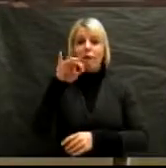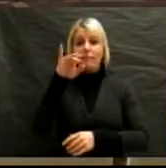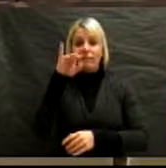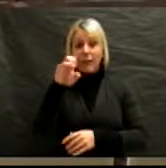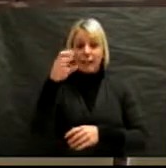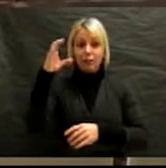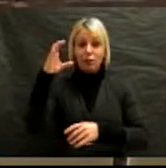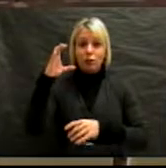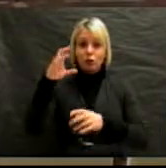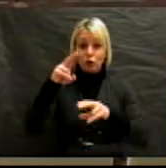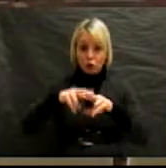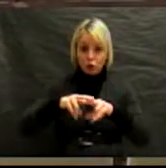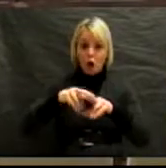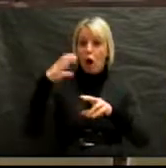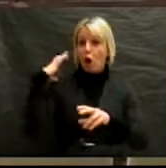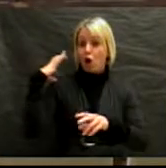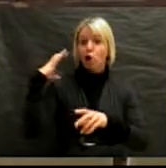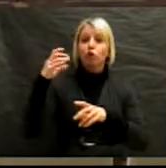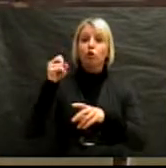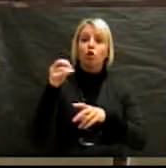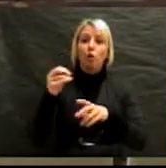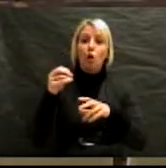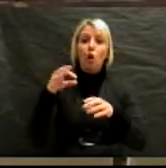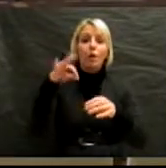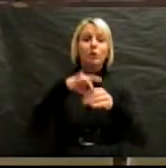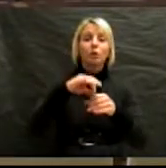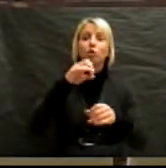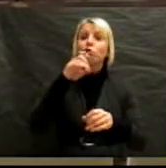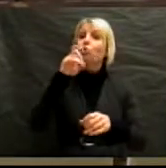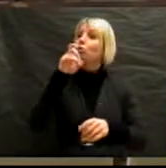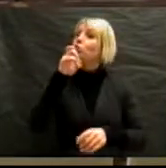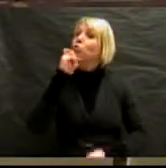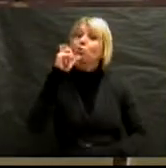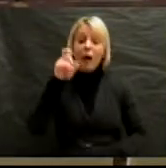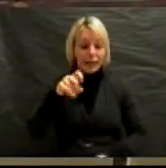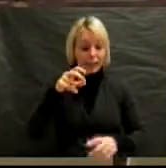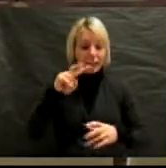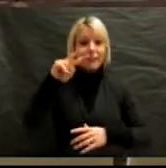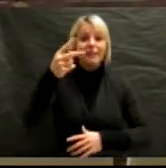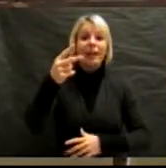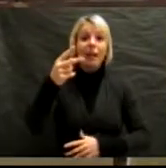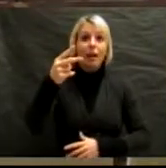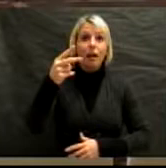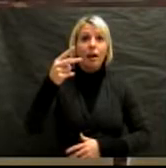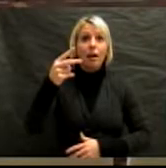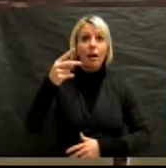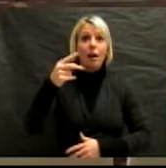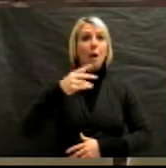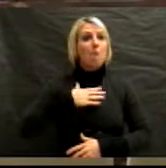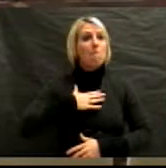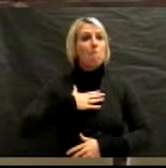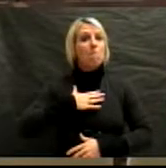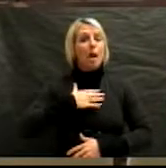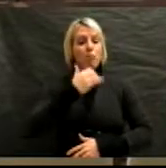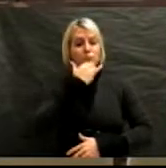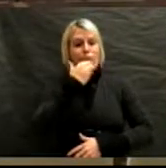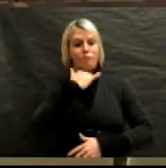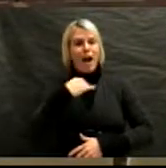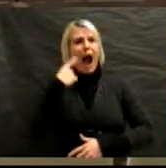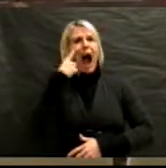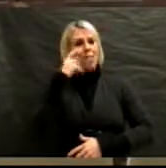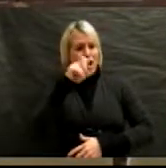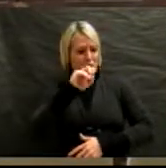Nominations do not need to be seconded. This is something that I was under my understanding was that nominations need to be seconded. They do not need to be